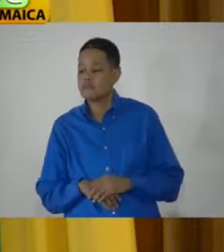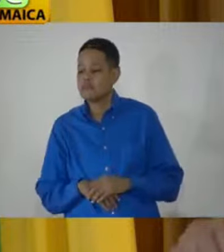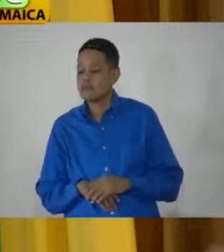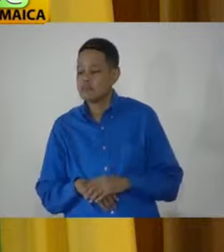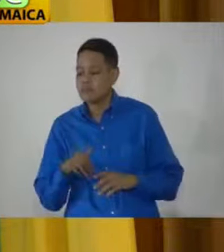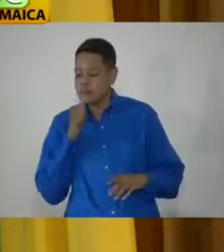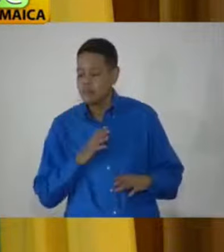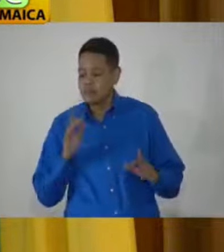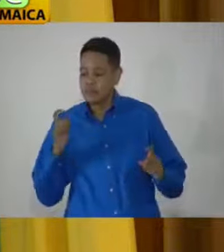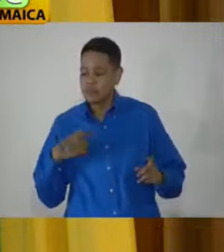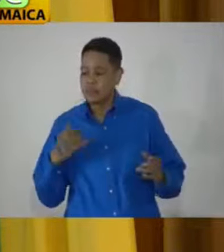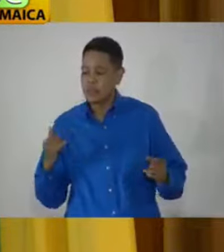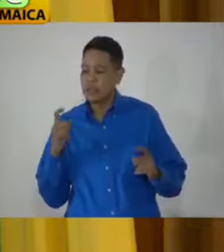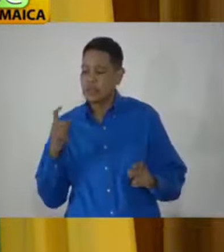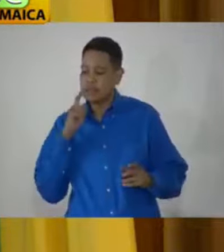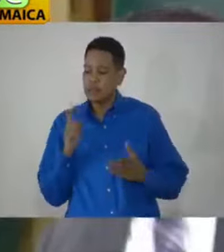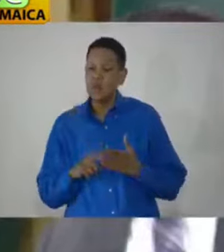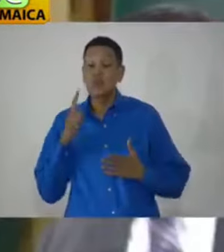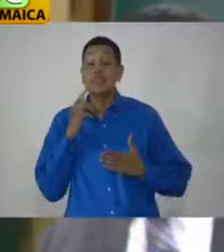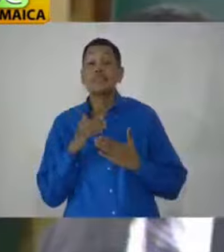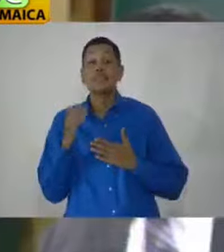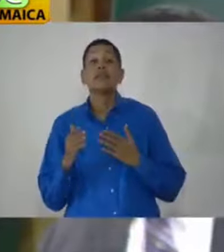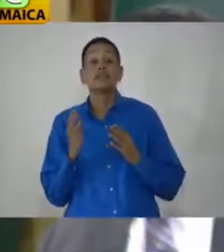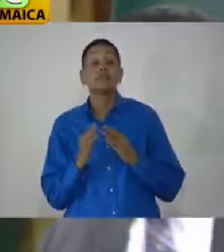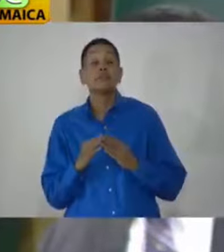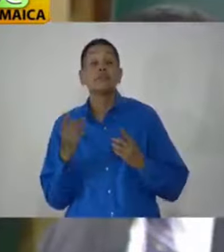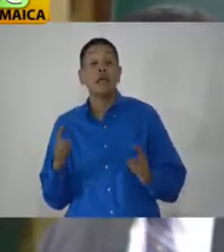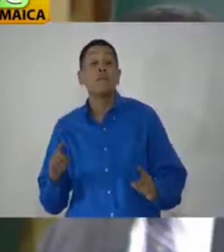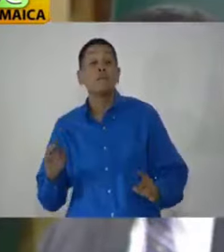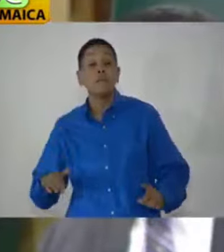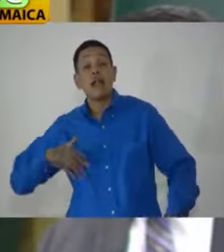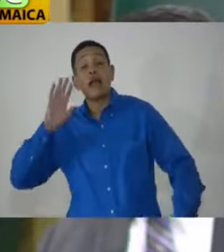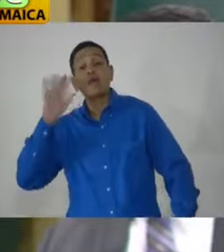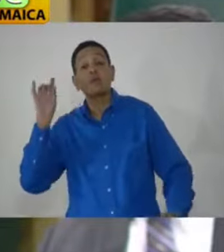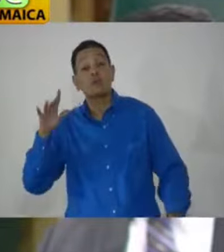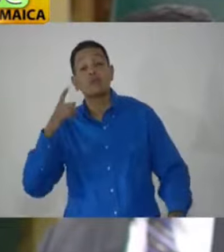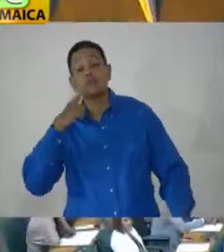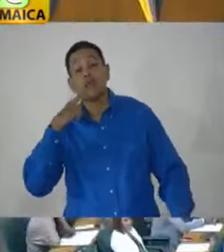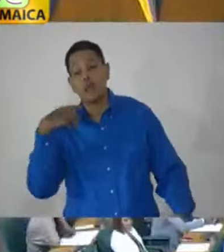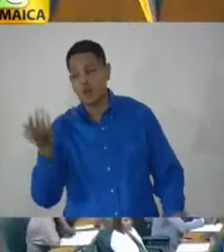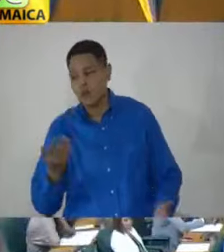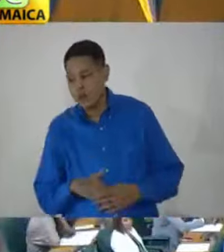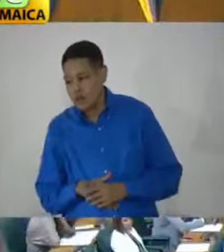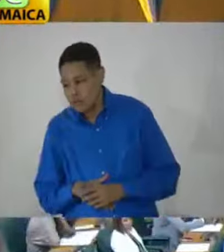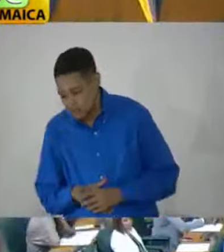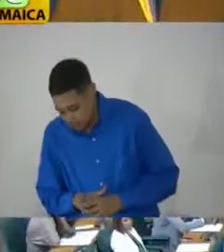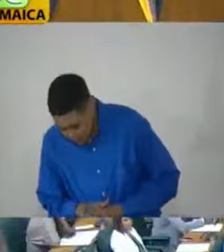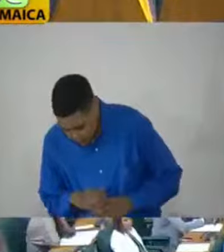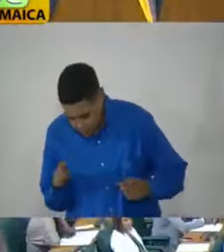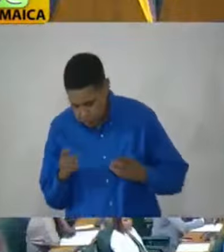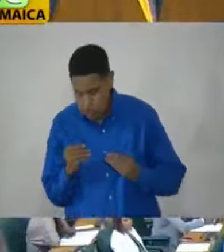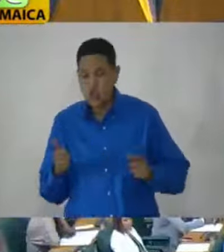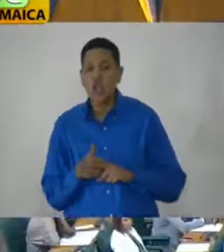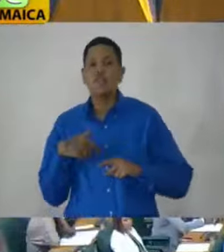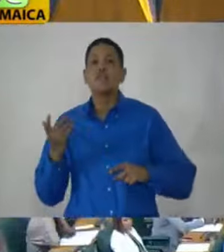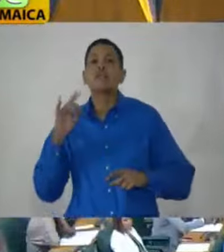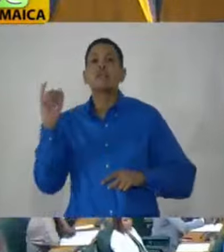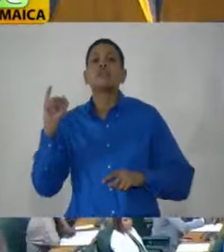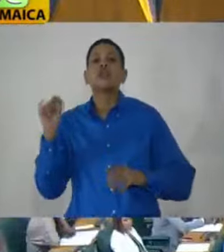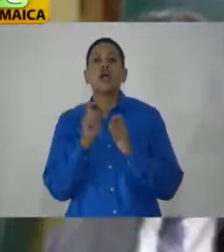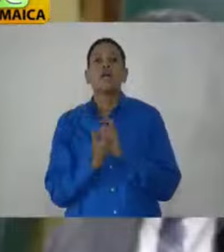Madam Speaker, I beg to give notice that at the next meeting of the House, I will move the following motion. Be it resolved that the